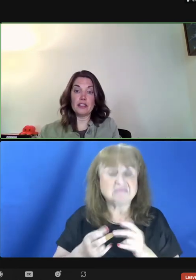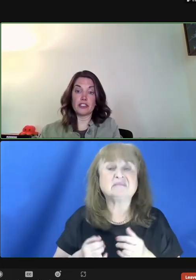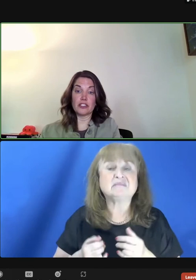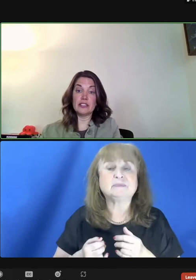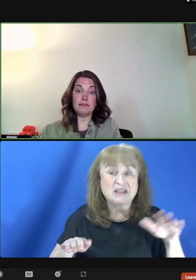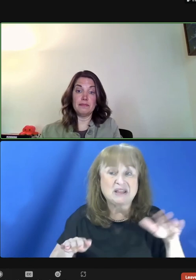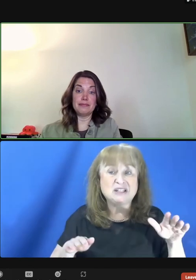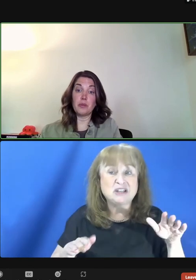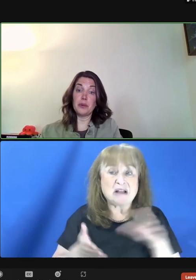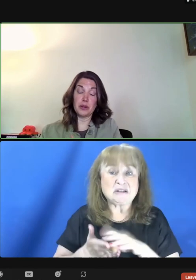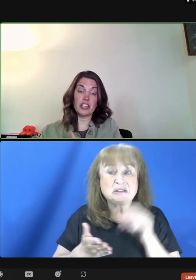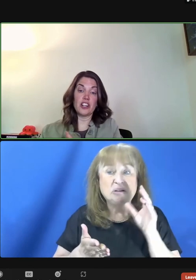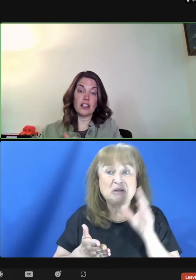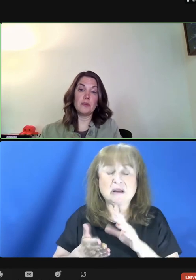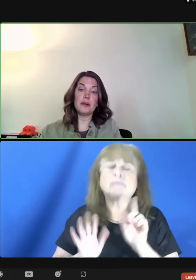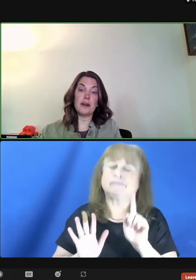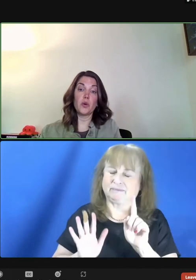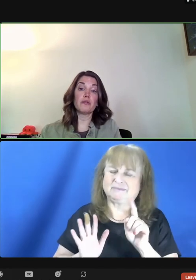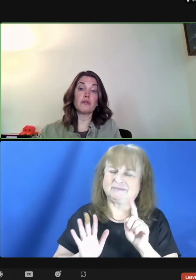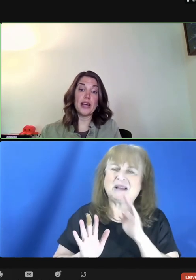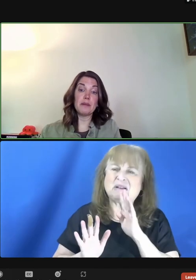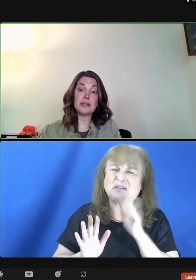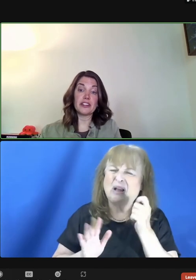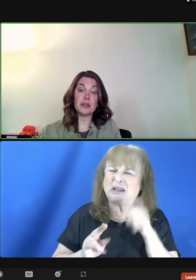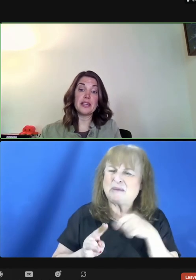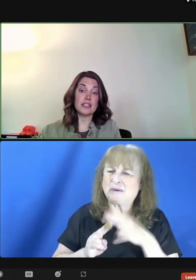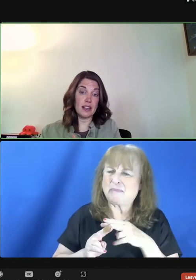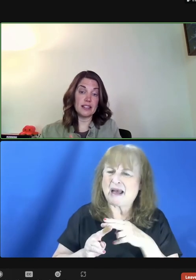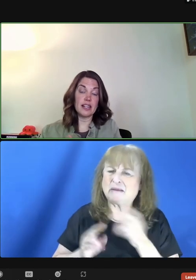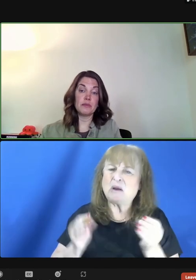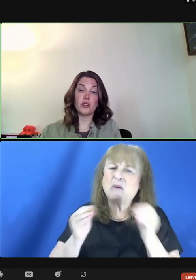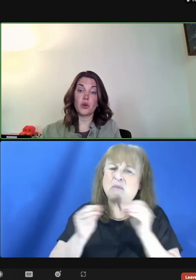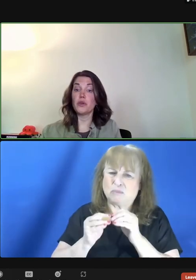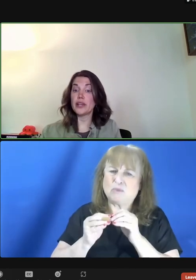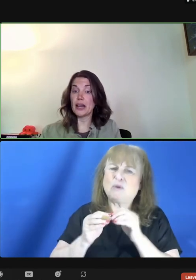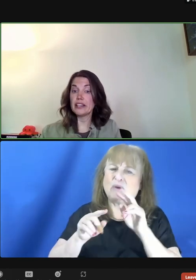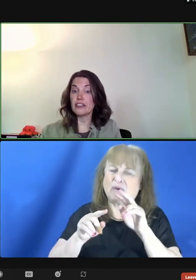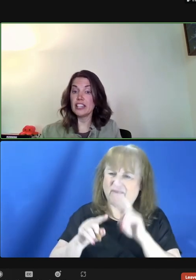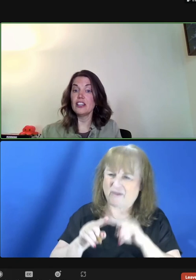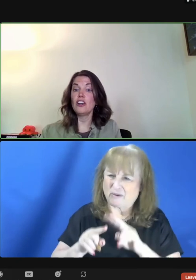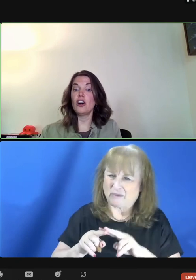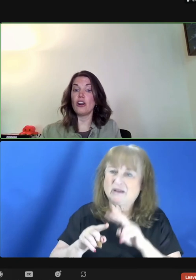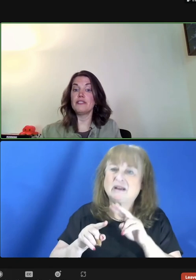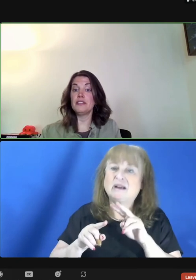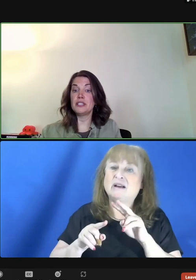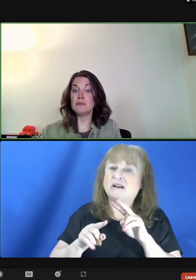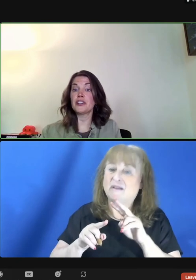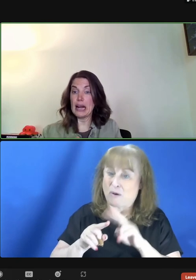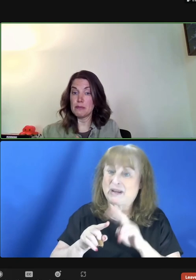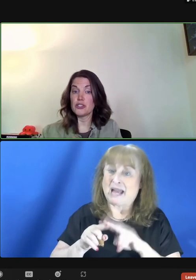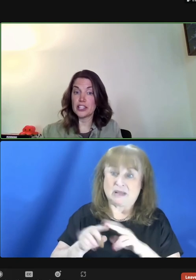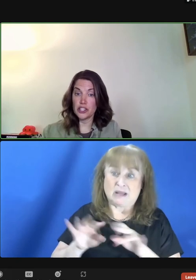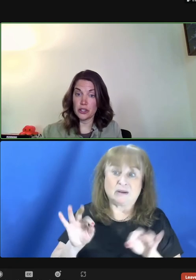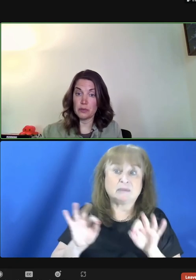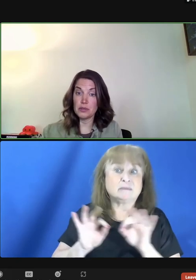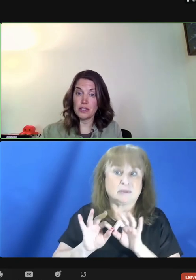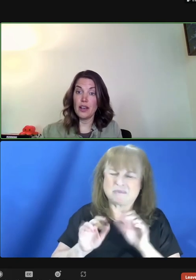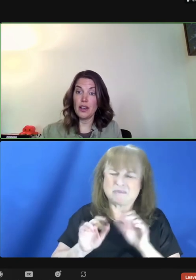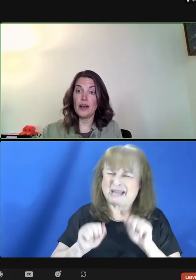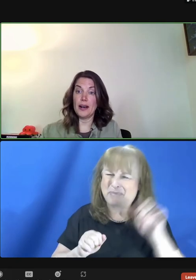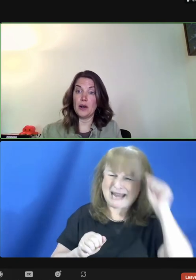They might be learning, and we're going to talk a little bit about core vocabulary, because a lot of times our core vocabulary are often some very